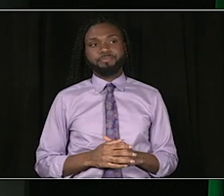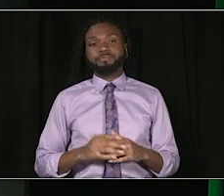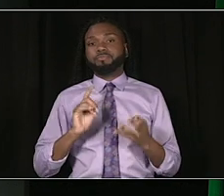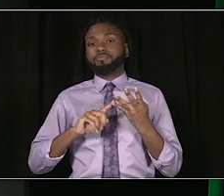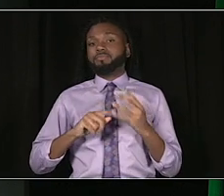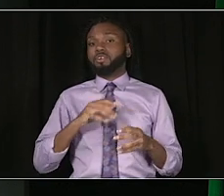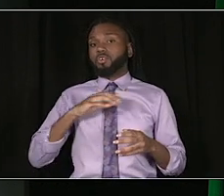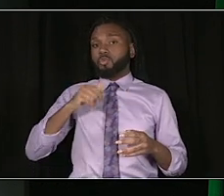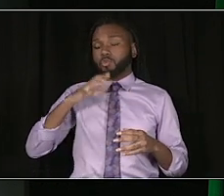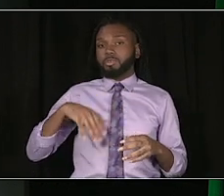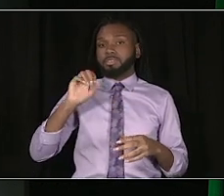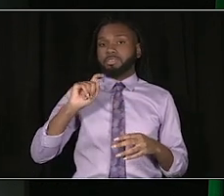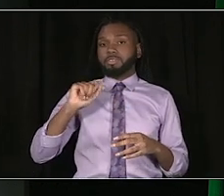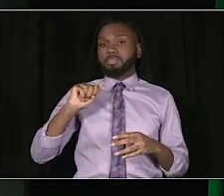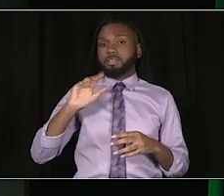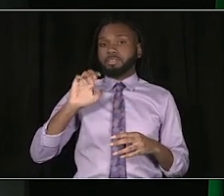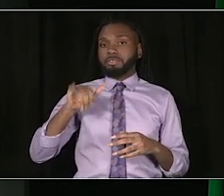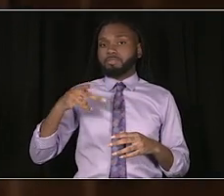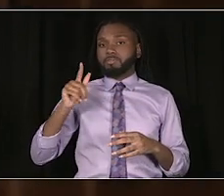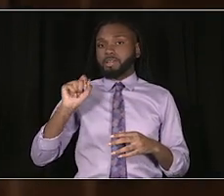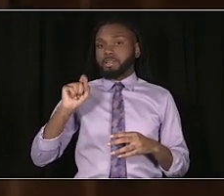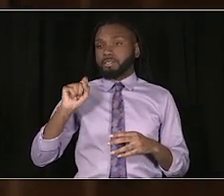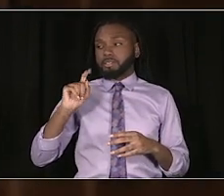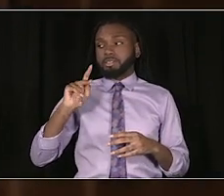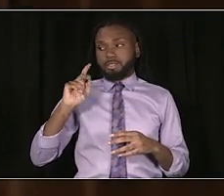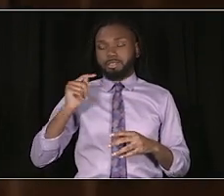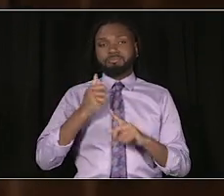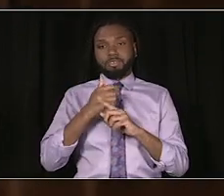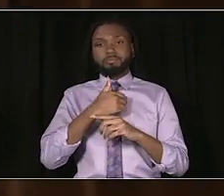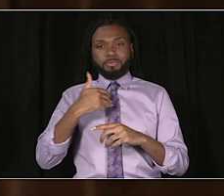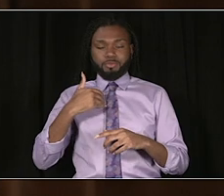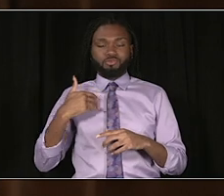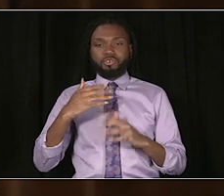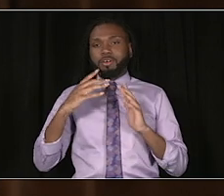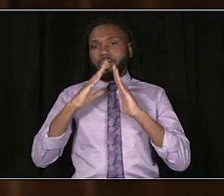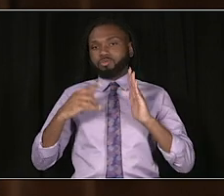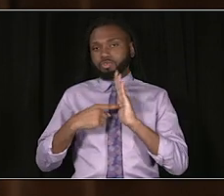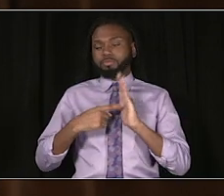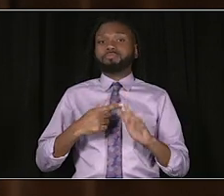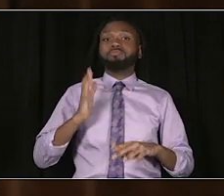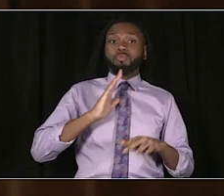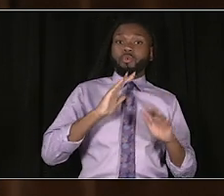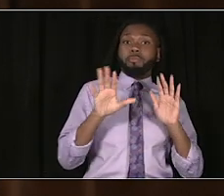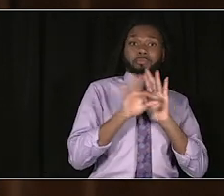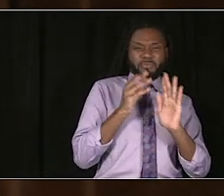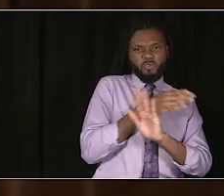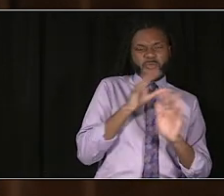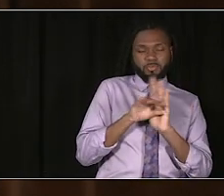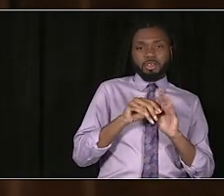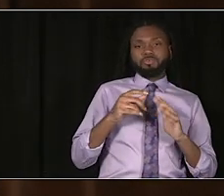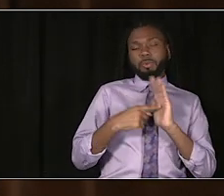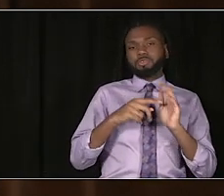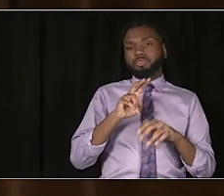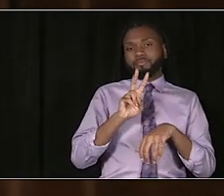Congresswoman Stacey Plaskett is a member of the House of Representatives. Before being elected to represent the U.S. Virgin Islands, she was assistant district